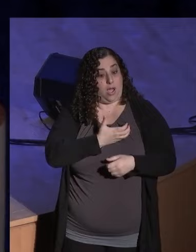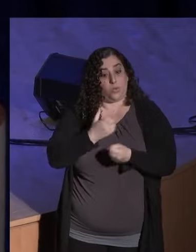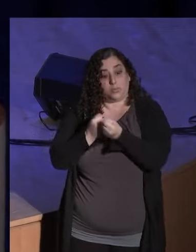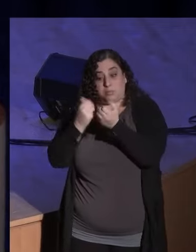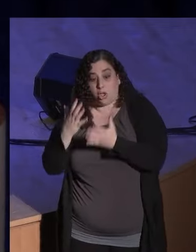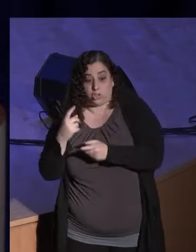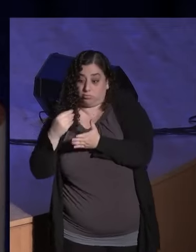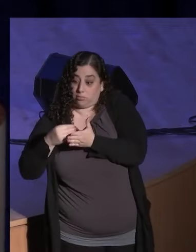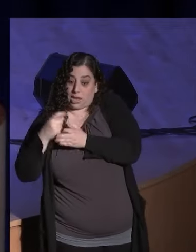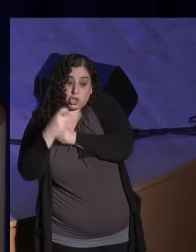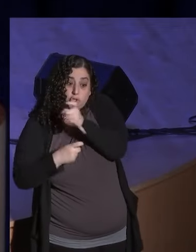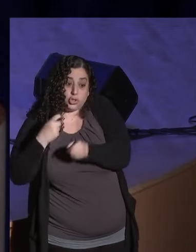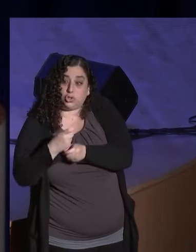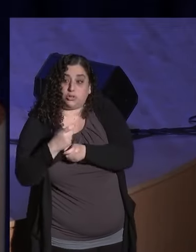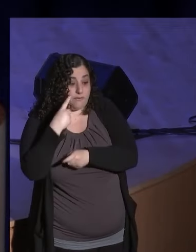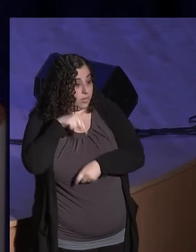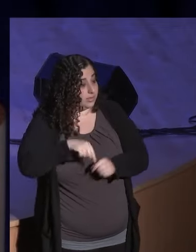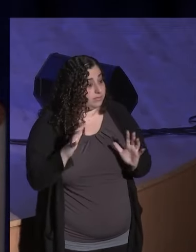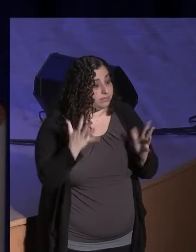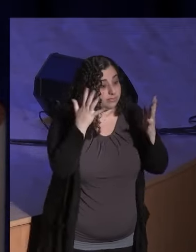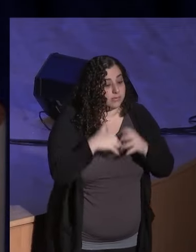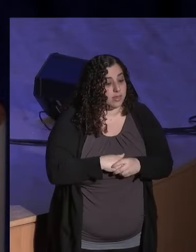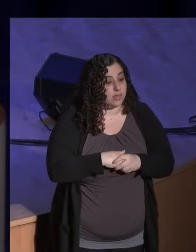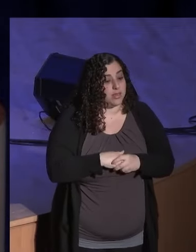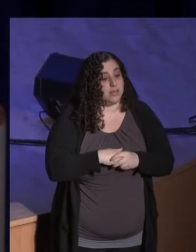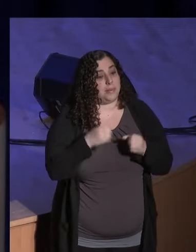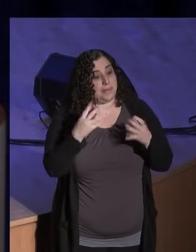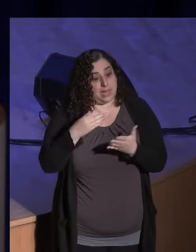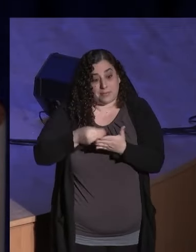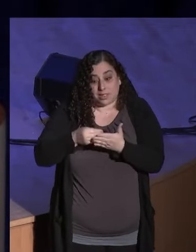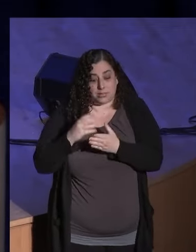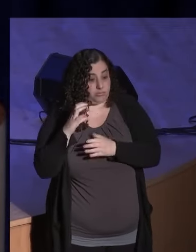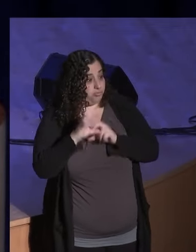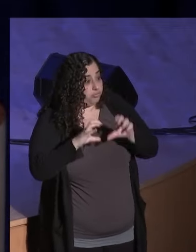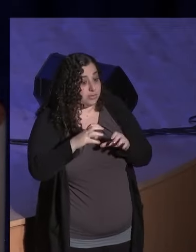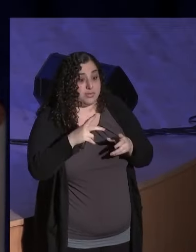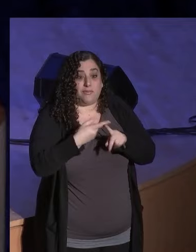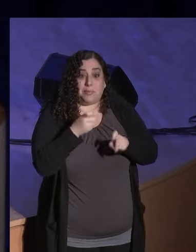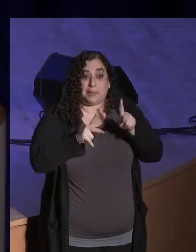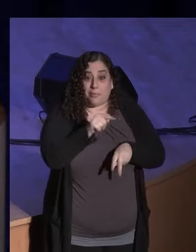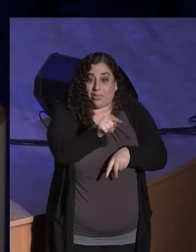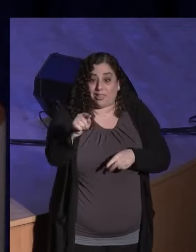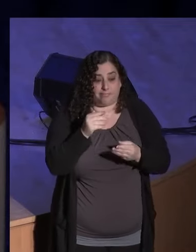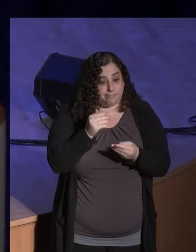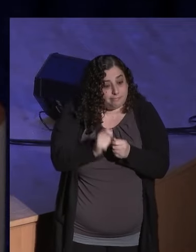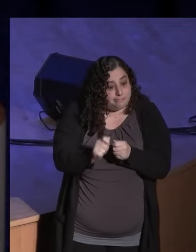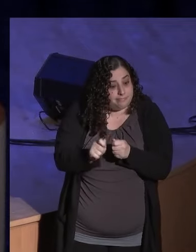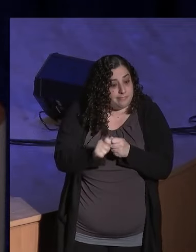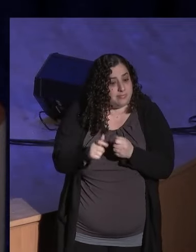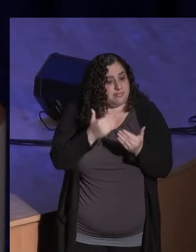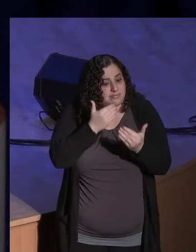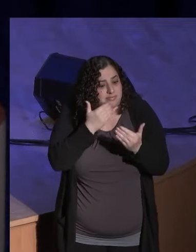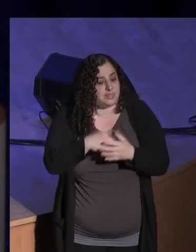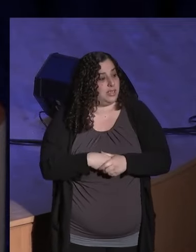Margaret A. Cargill Philanthropies for their support of the festival and also of the museum, and to Bank of America for their commitment to